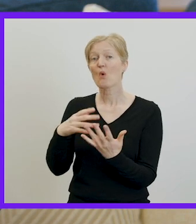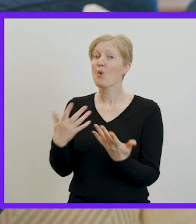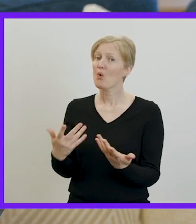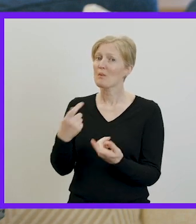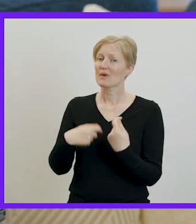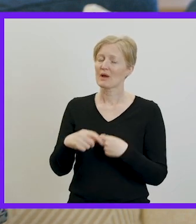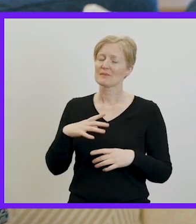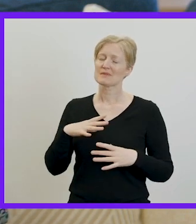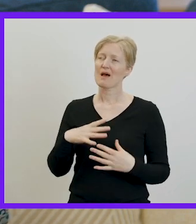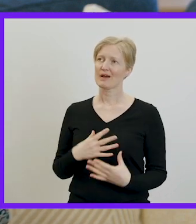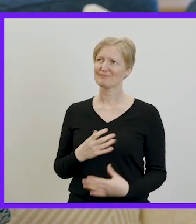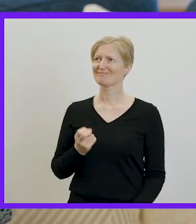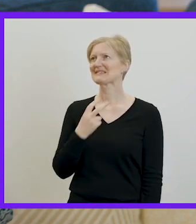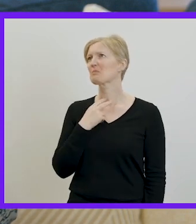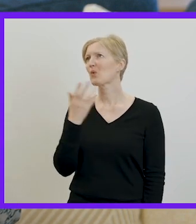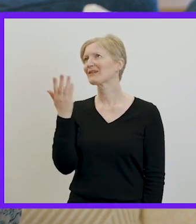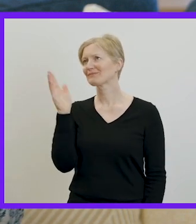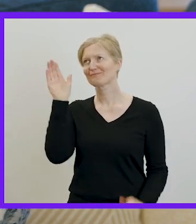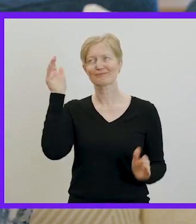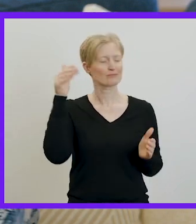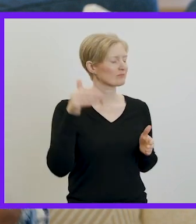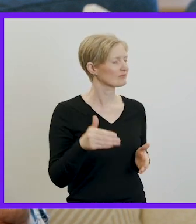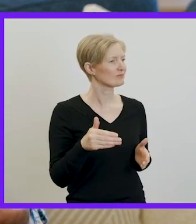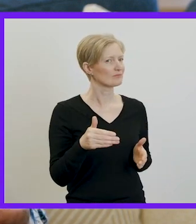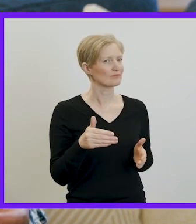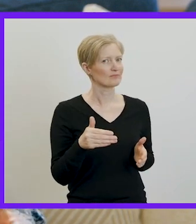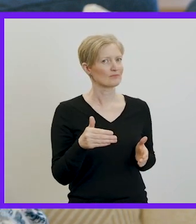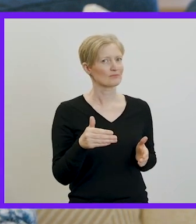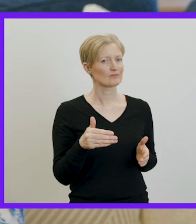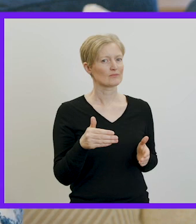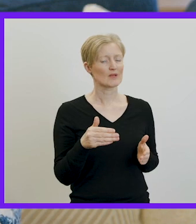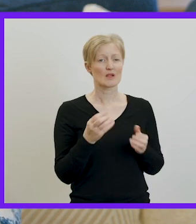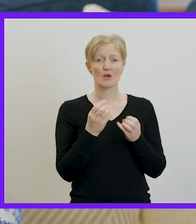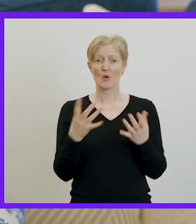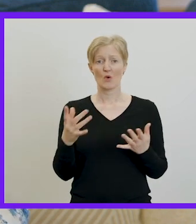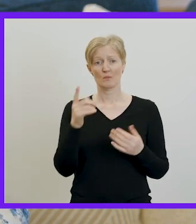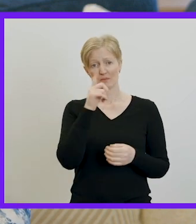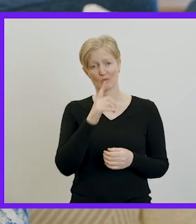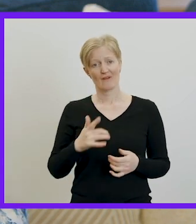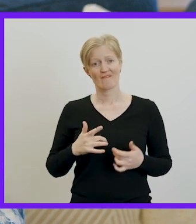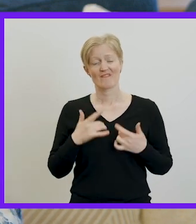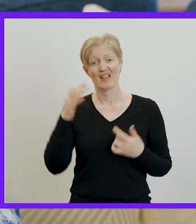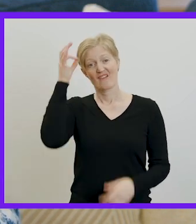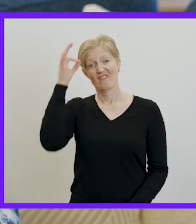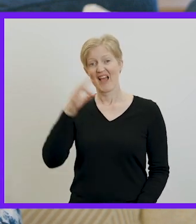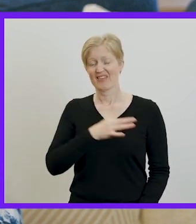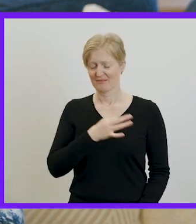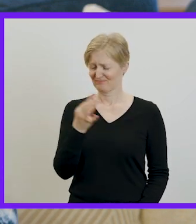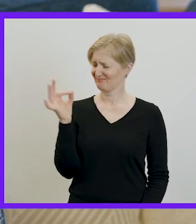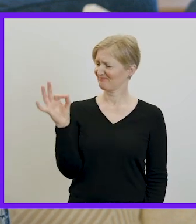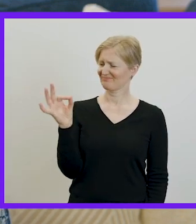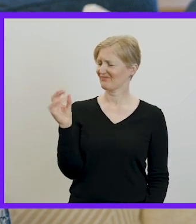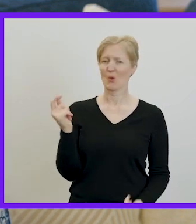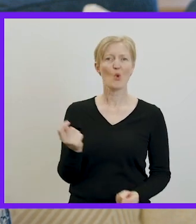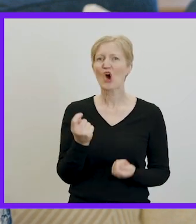tired and disappointed with God and we can turn to other things. You know, a lot of people are feeling at the moment like their faith